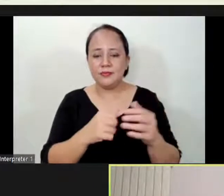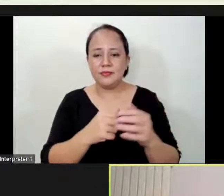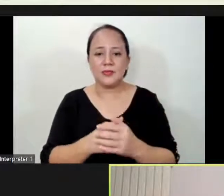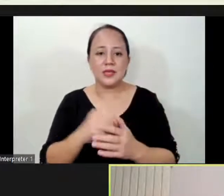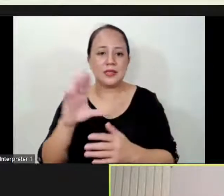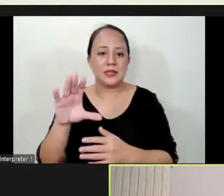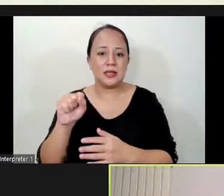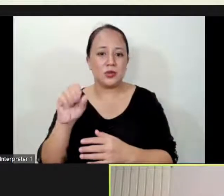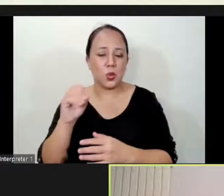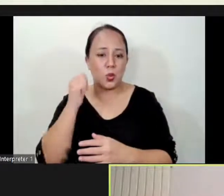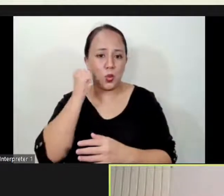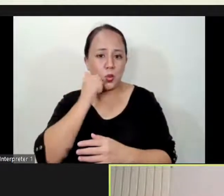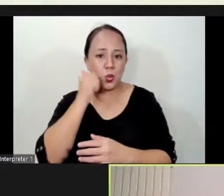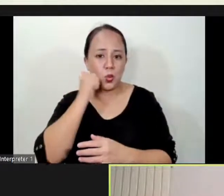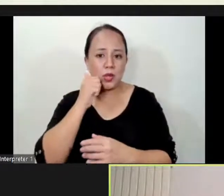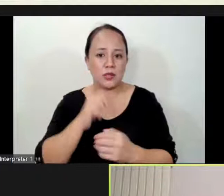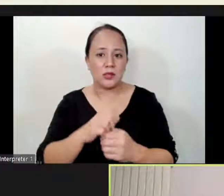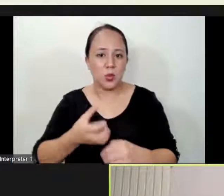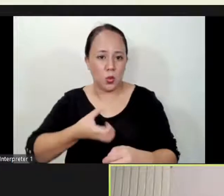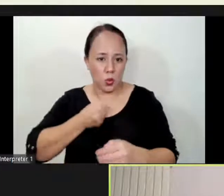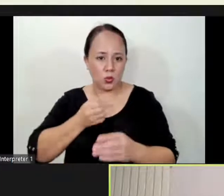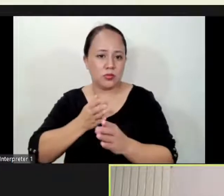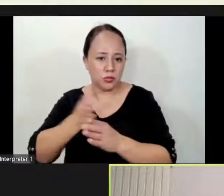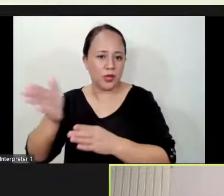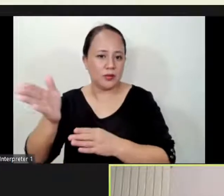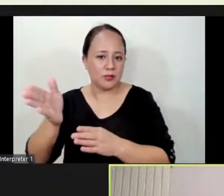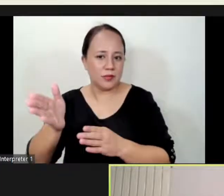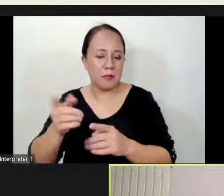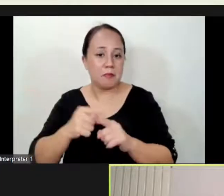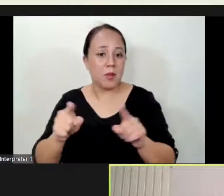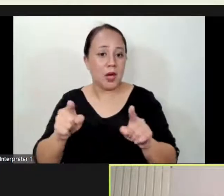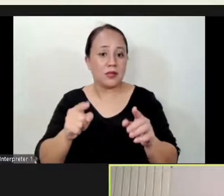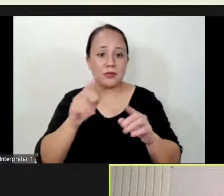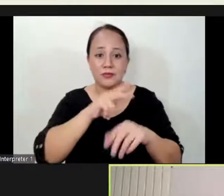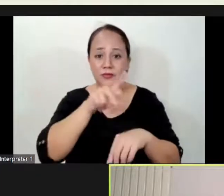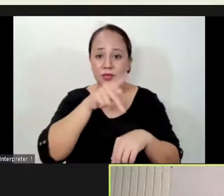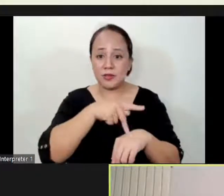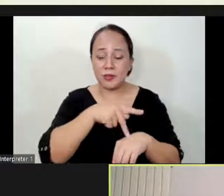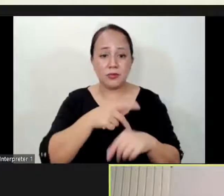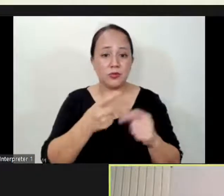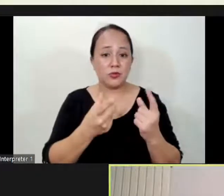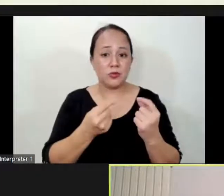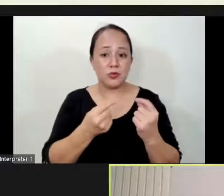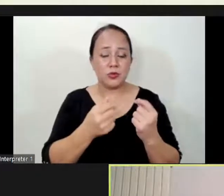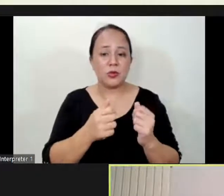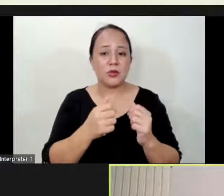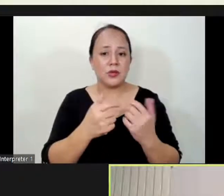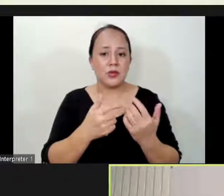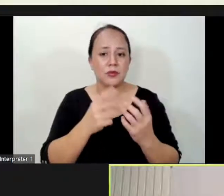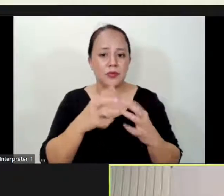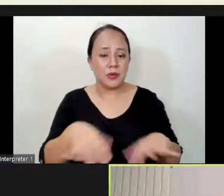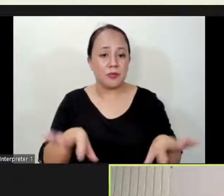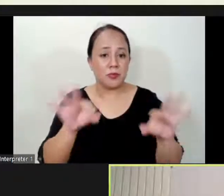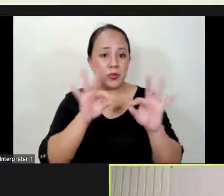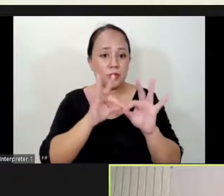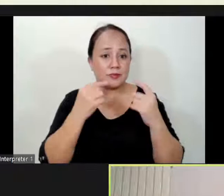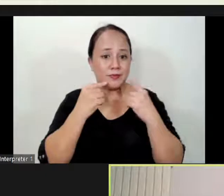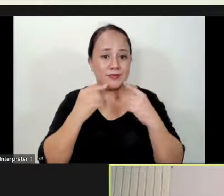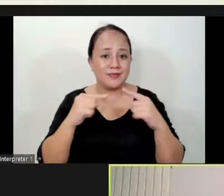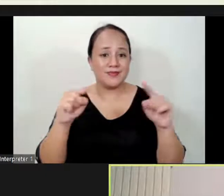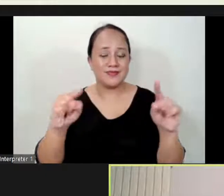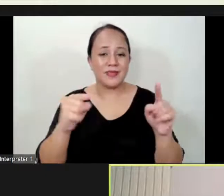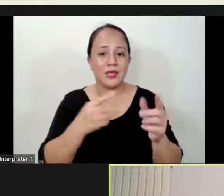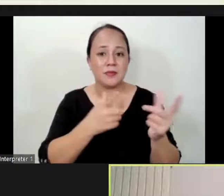society will often go in their own direction. What the Philippines is able to do, and what has been very important to succeed in